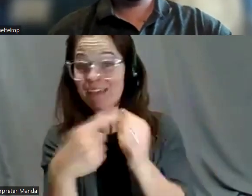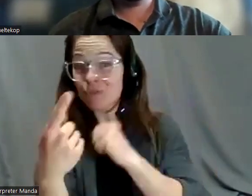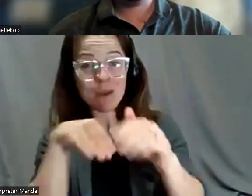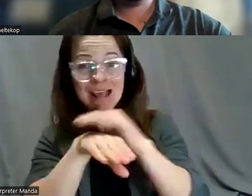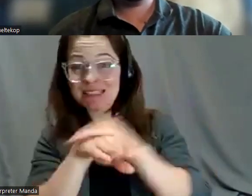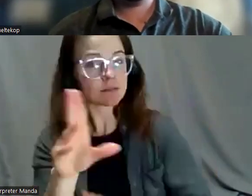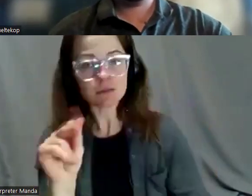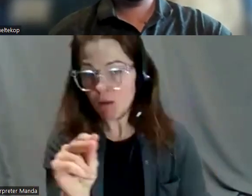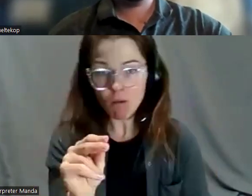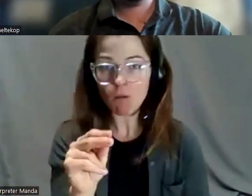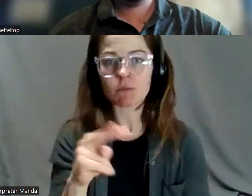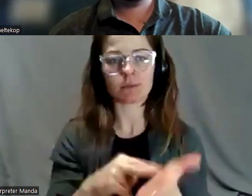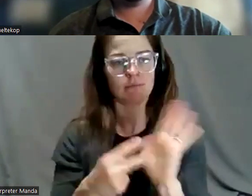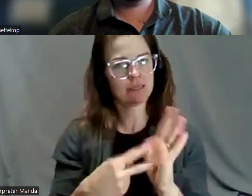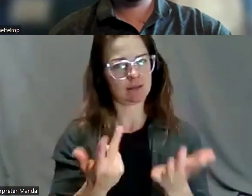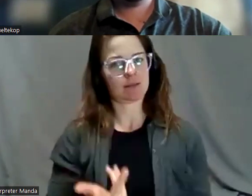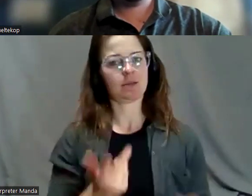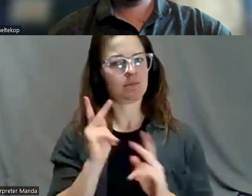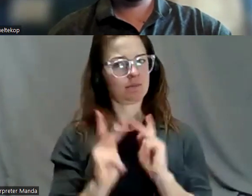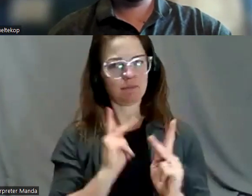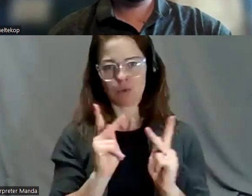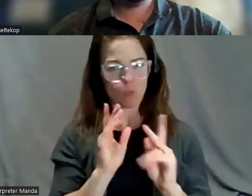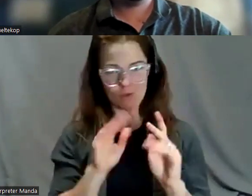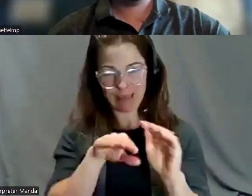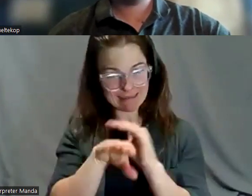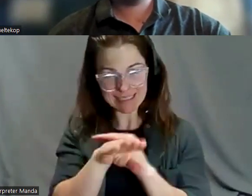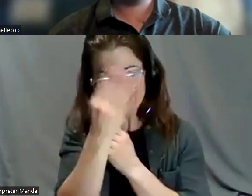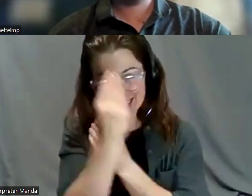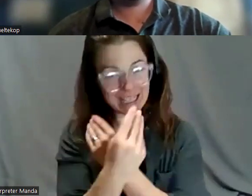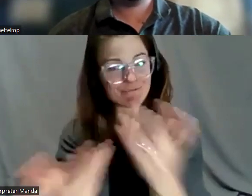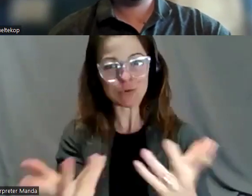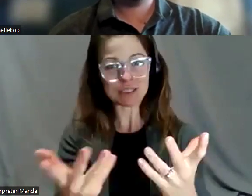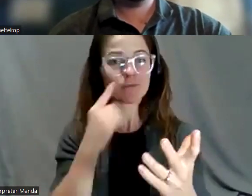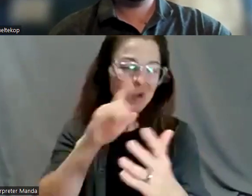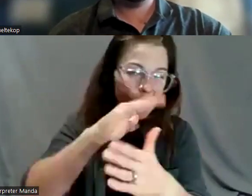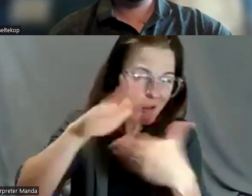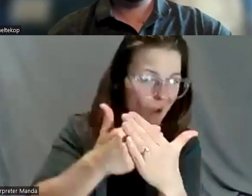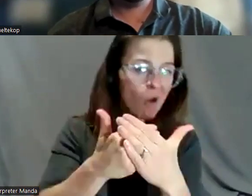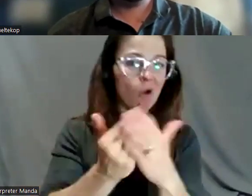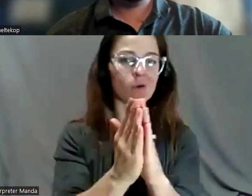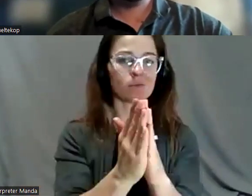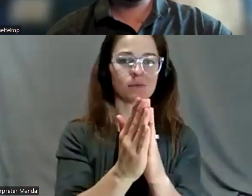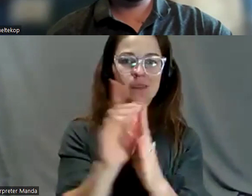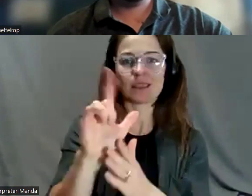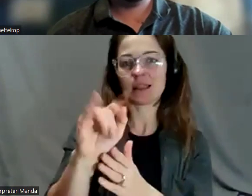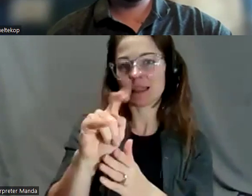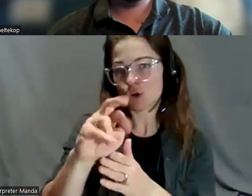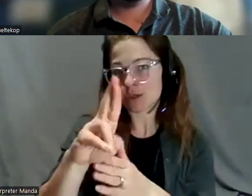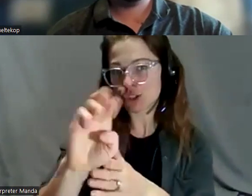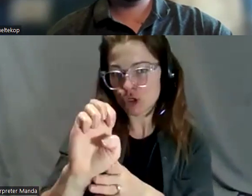people don't have access to information or the kind of literature that they need to read in order